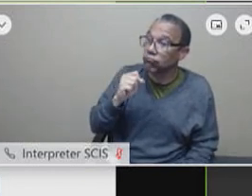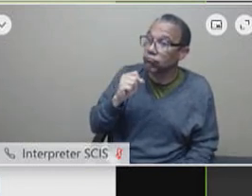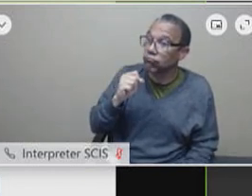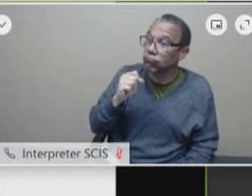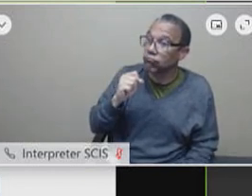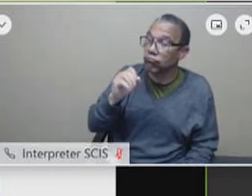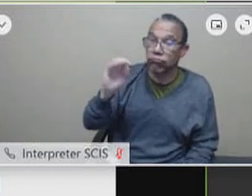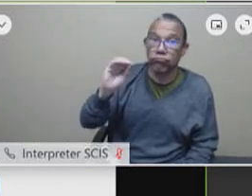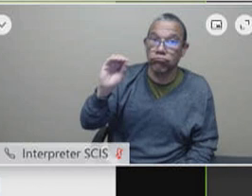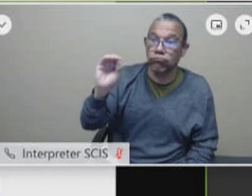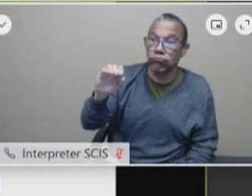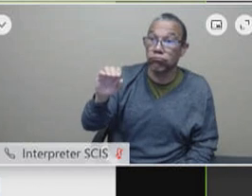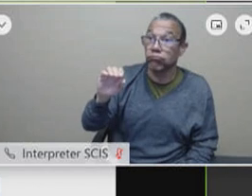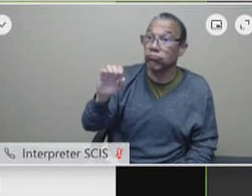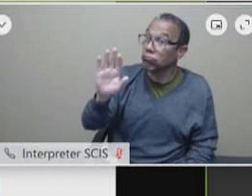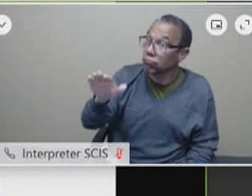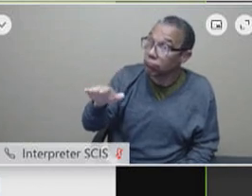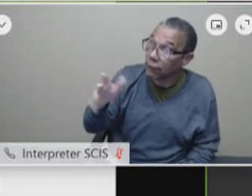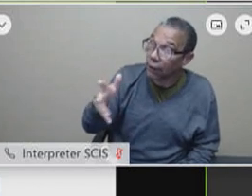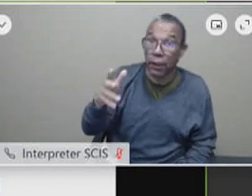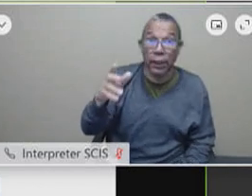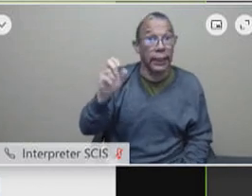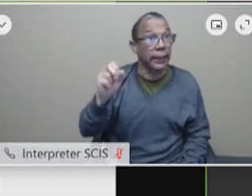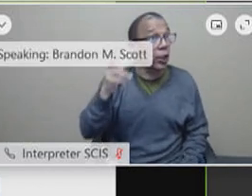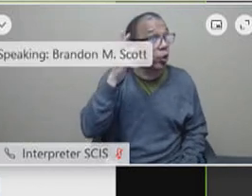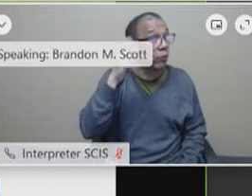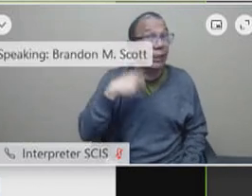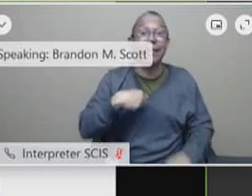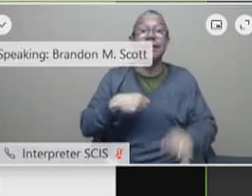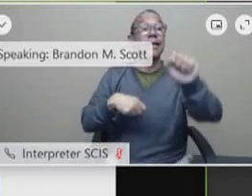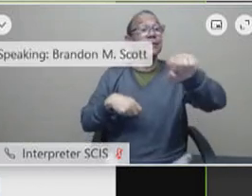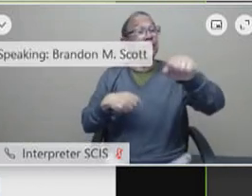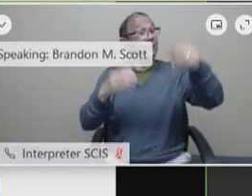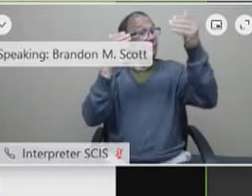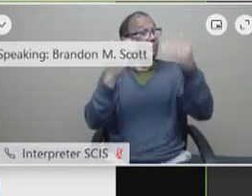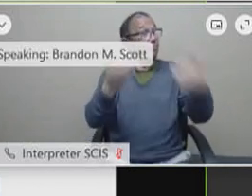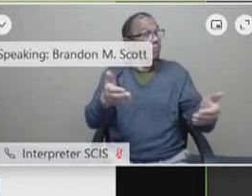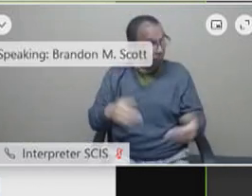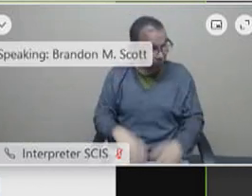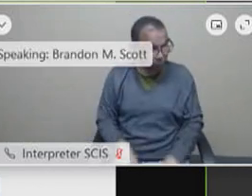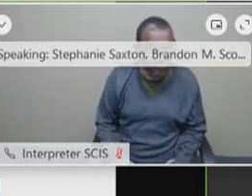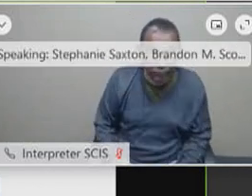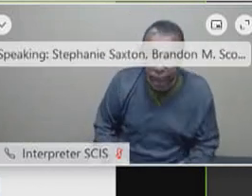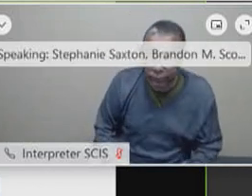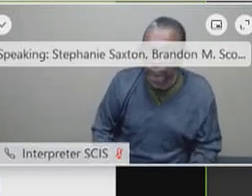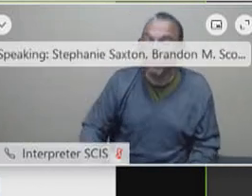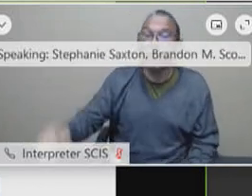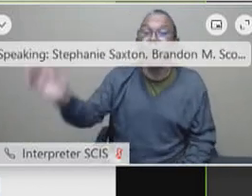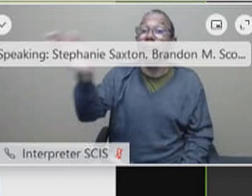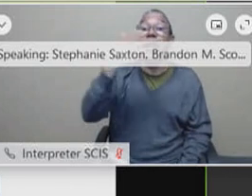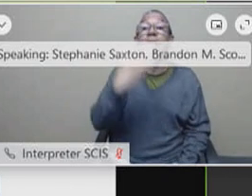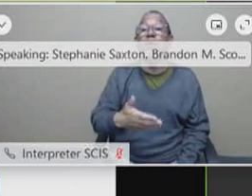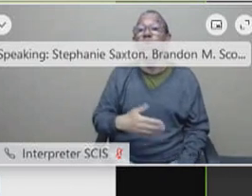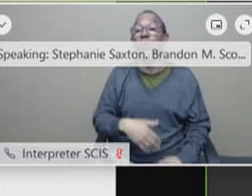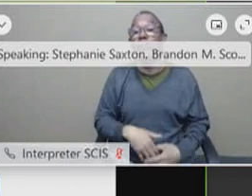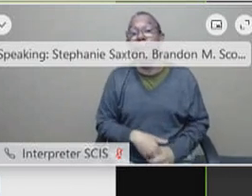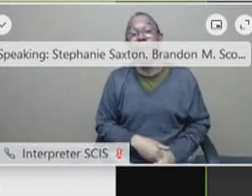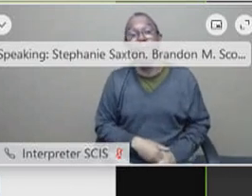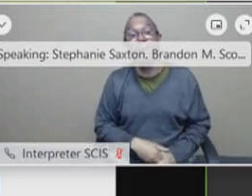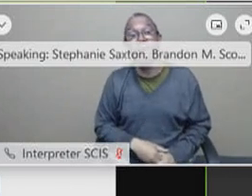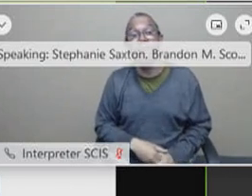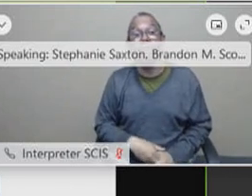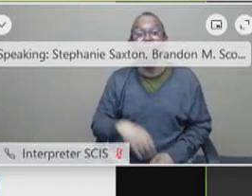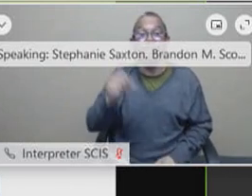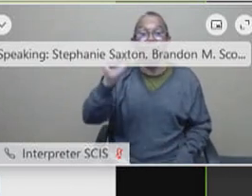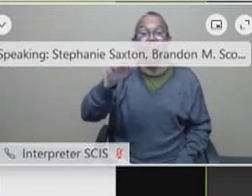Stephanie, are you there? Can you hear me? Yep, we can hear you now. Floor is yours. Oh, great, thank you. Yeah, so as